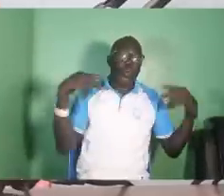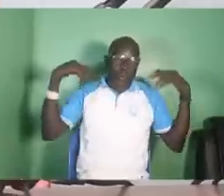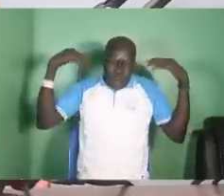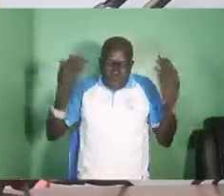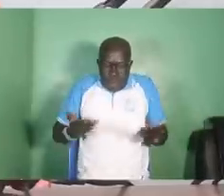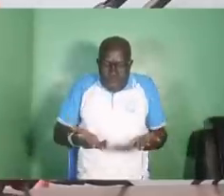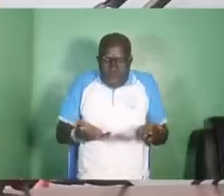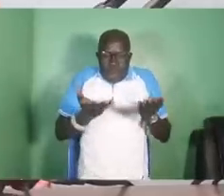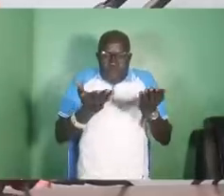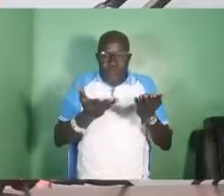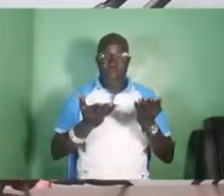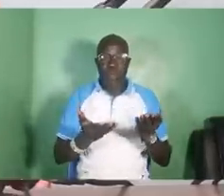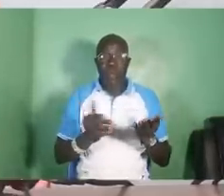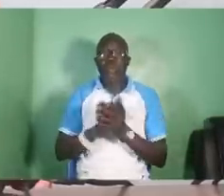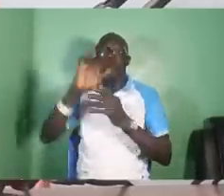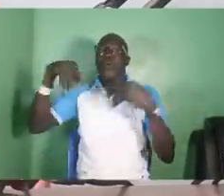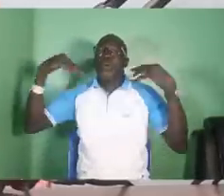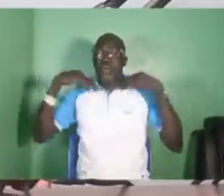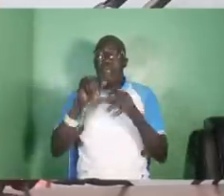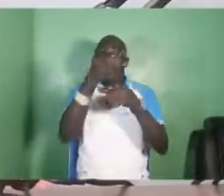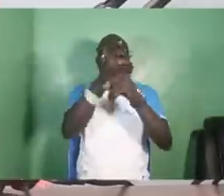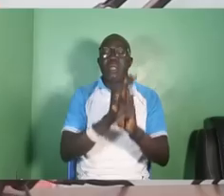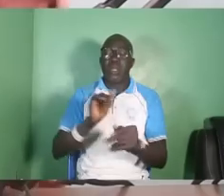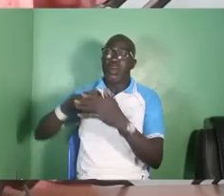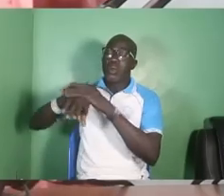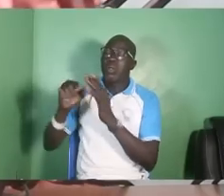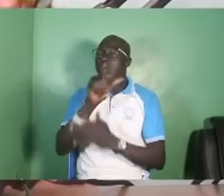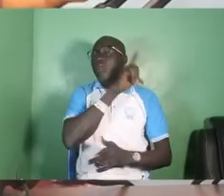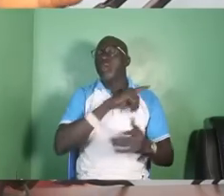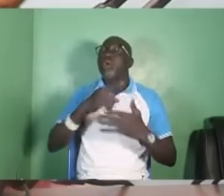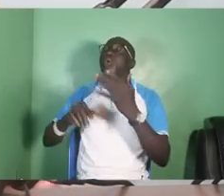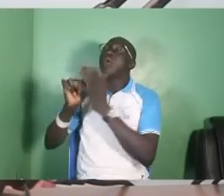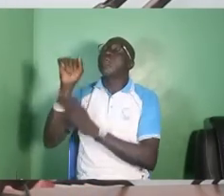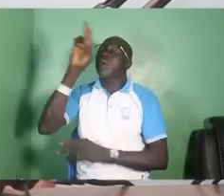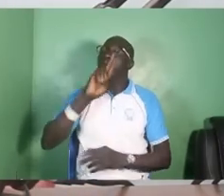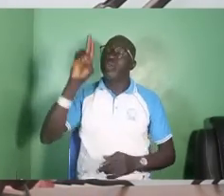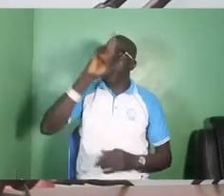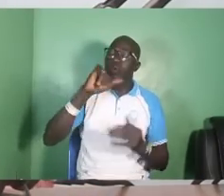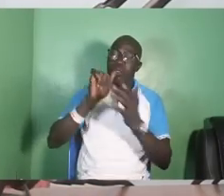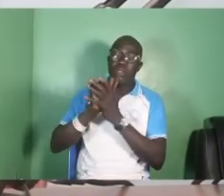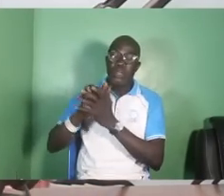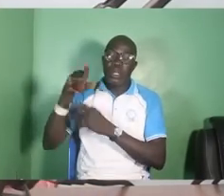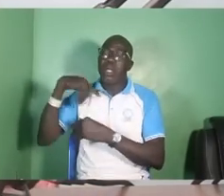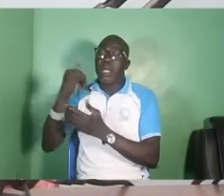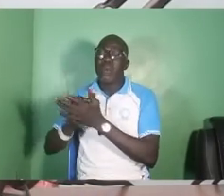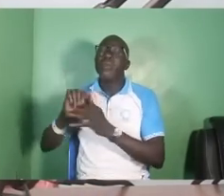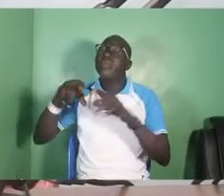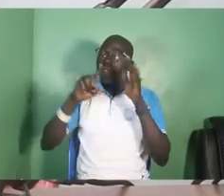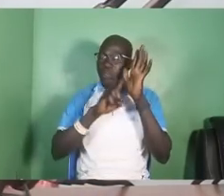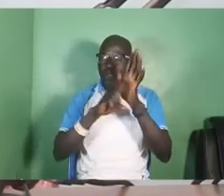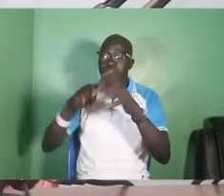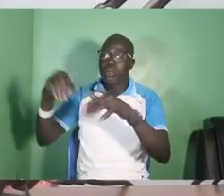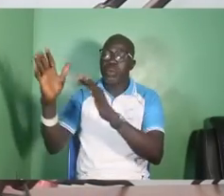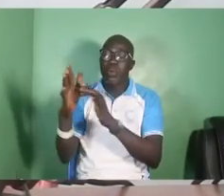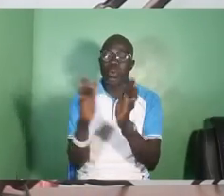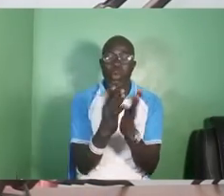of death for them. E gbo mi sir. This is sir. Mo wa do Oluwa. Ki lo won elo ti won lo. What's the thing I will use? O mu mi lorun owe fi han. You took me to the